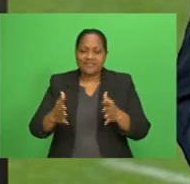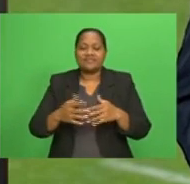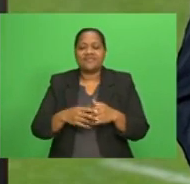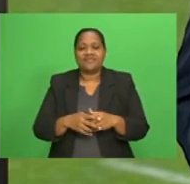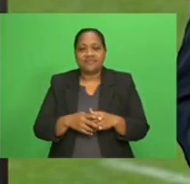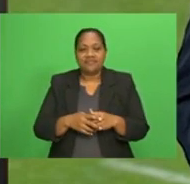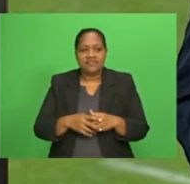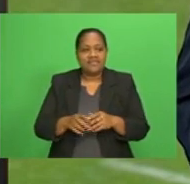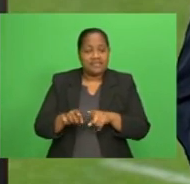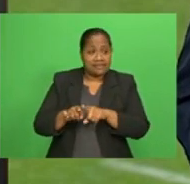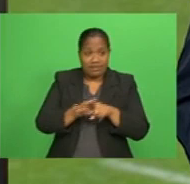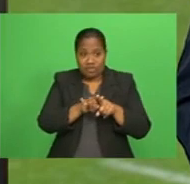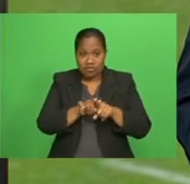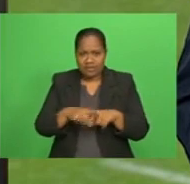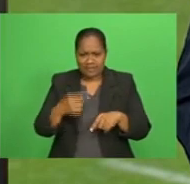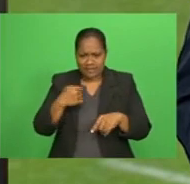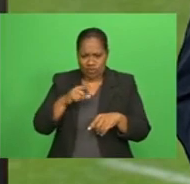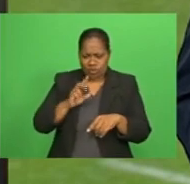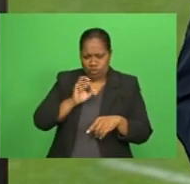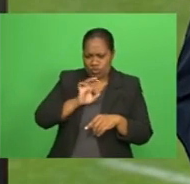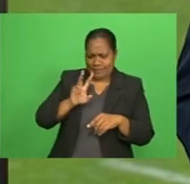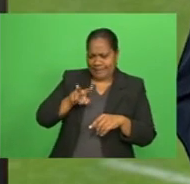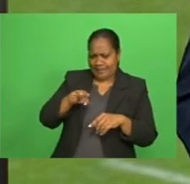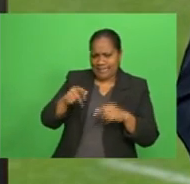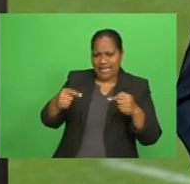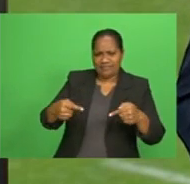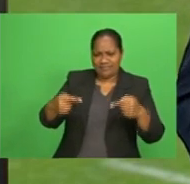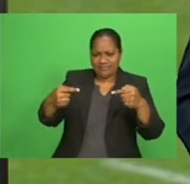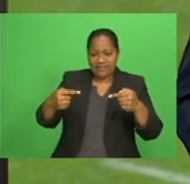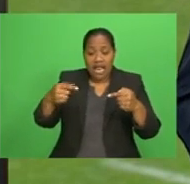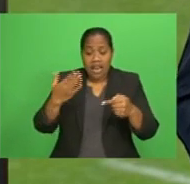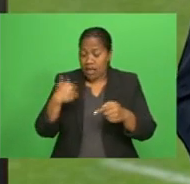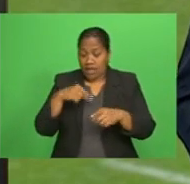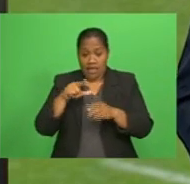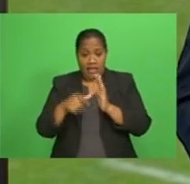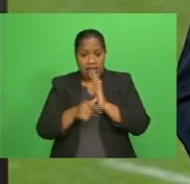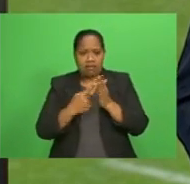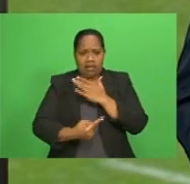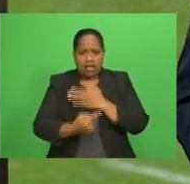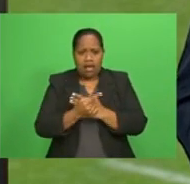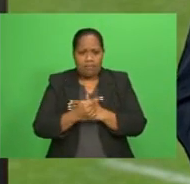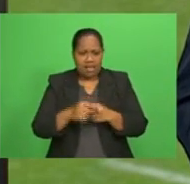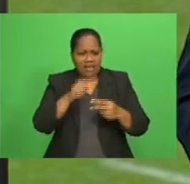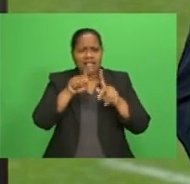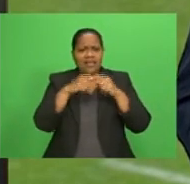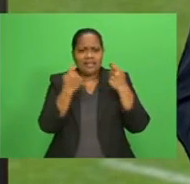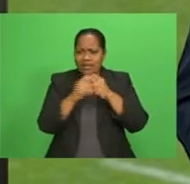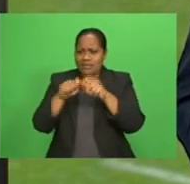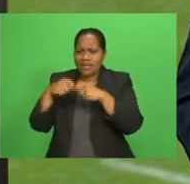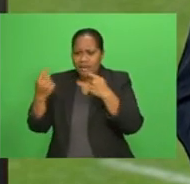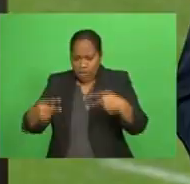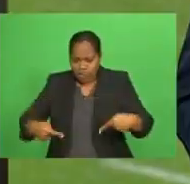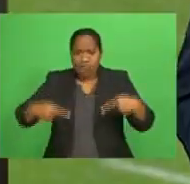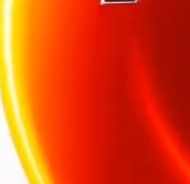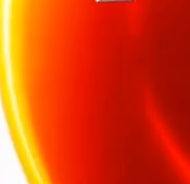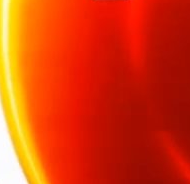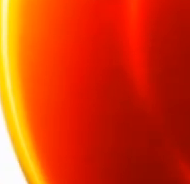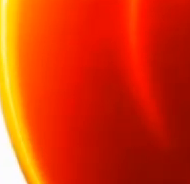means we shouldn't be seeing many draws. Now, the last time the Highlanders and Chiefs met, it ended in a 31-all